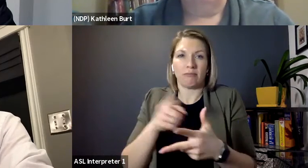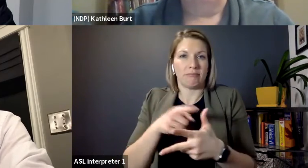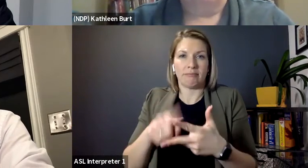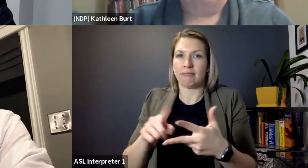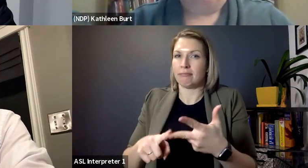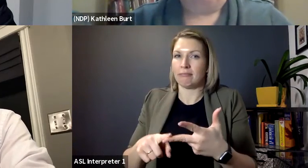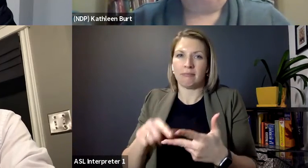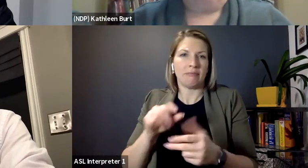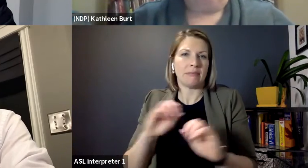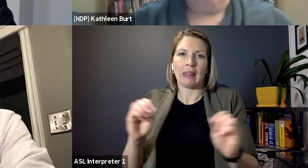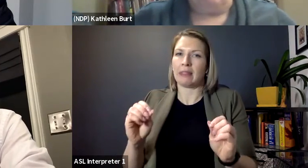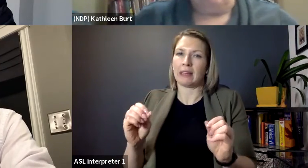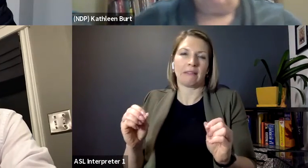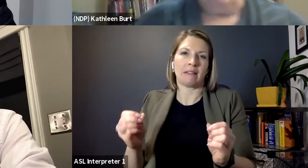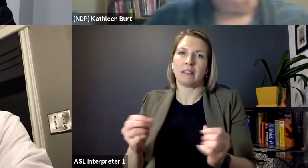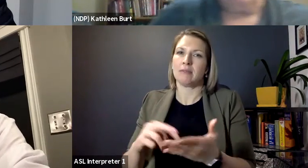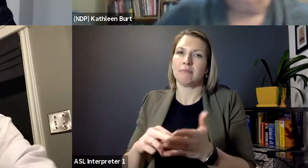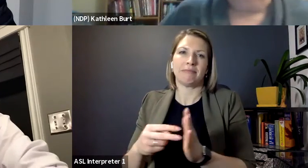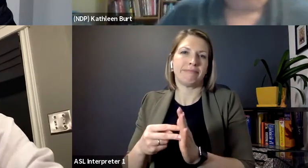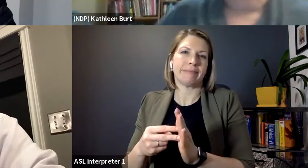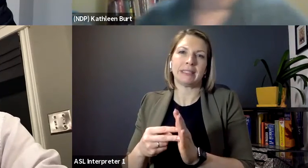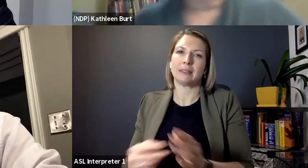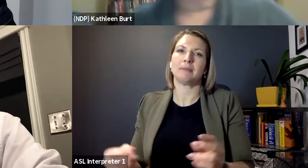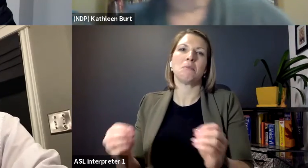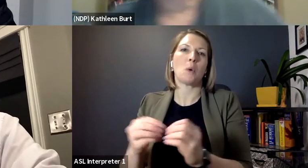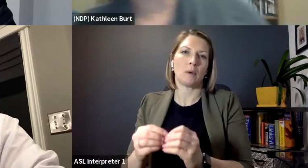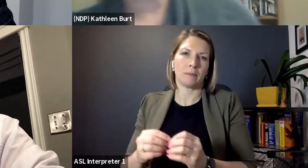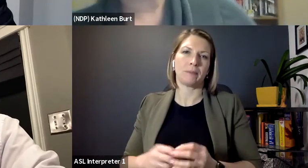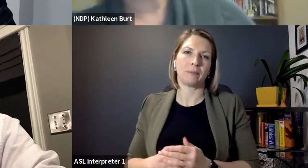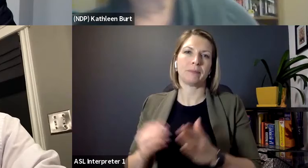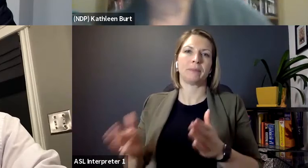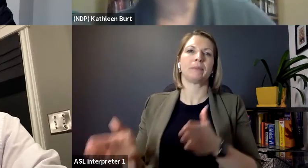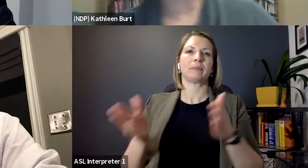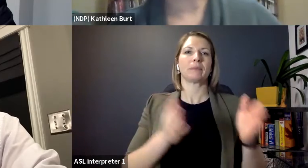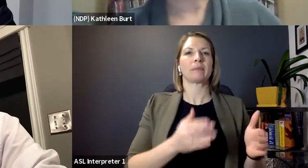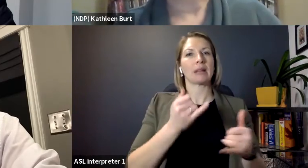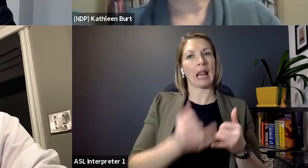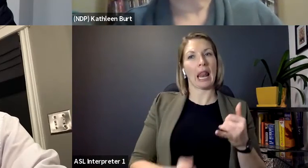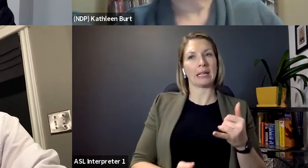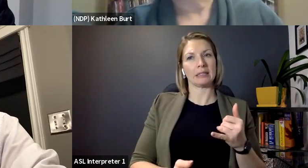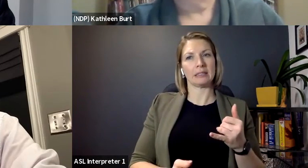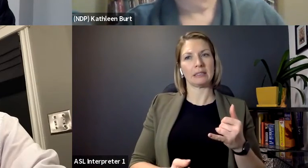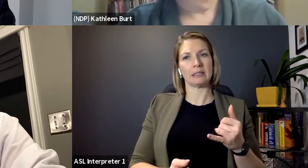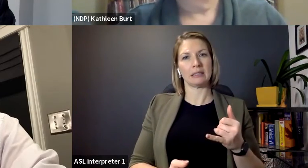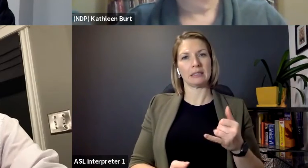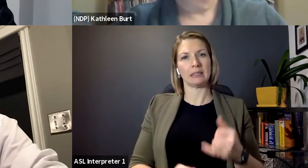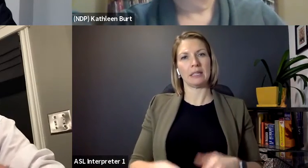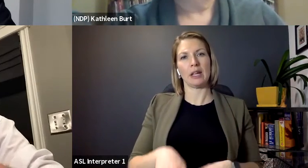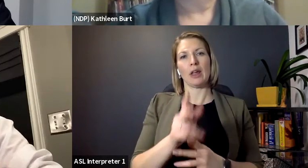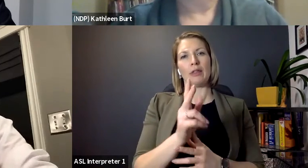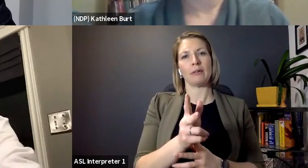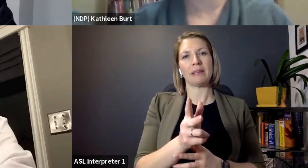you, Kathleen. Finally, Ken, we'll hear from you last, and I'll give you 3 minutes and 10 seconds.